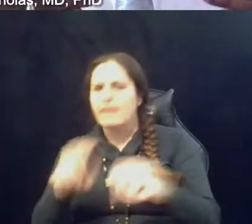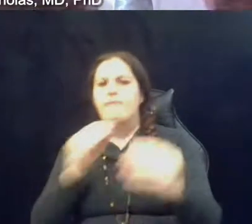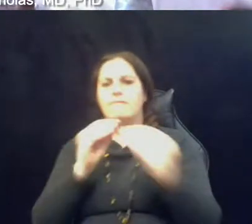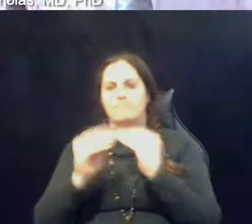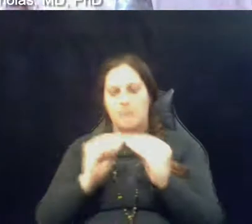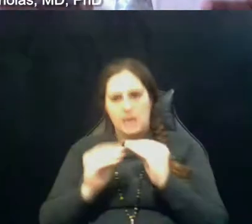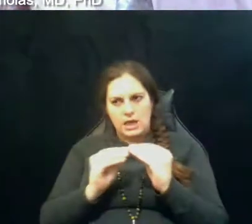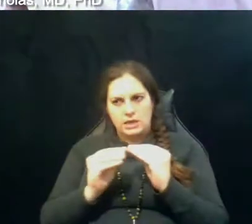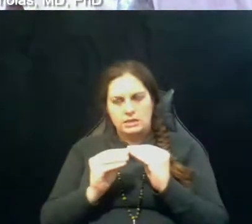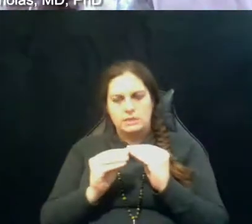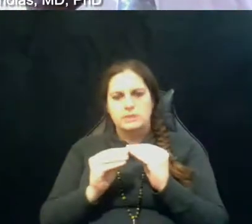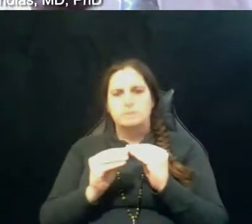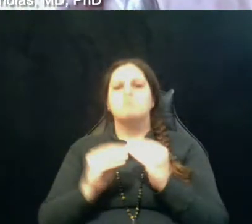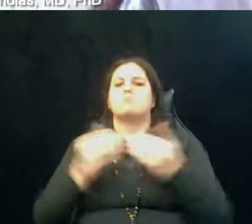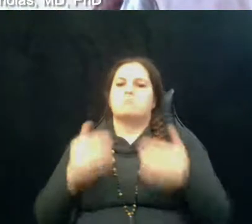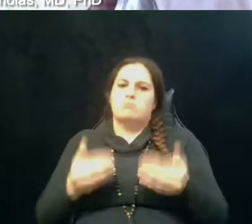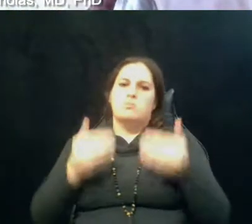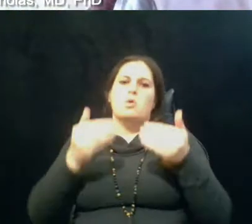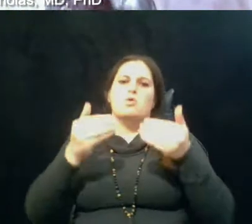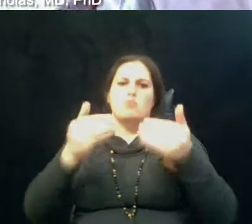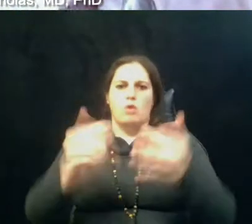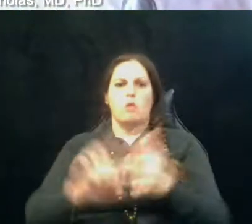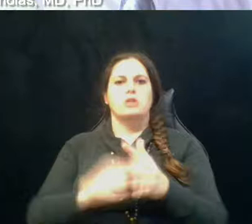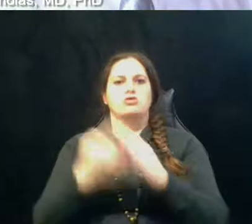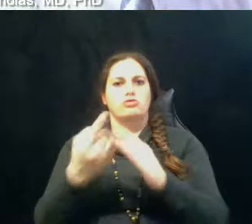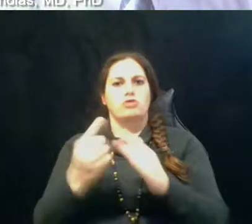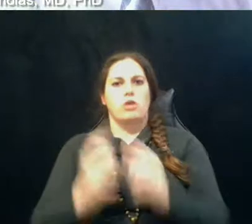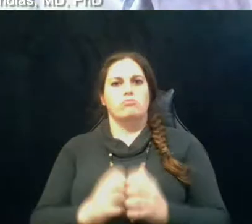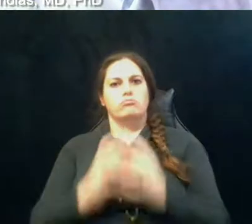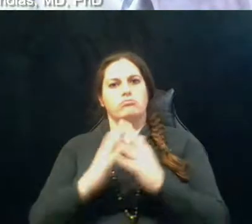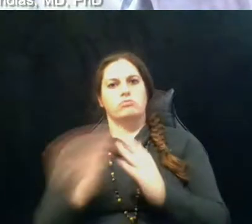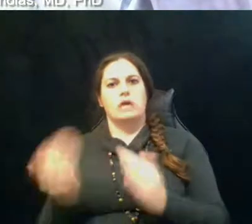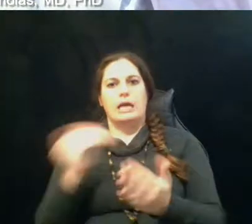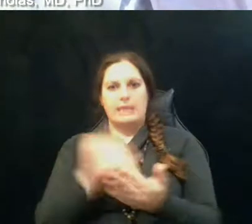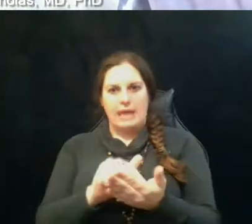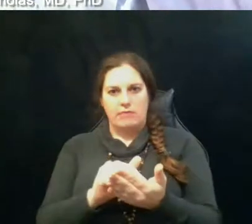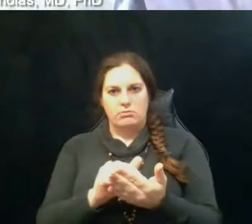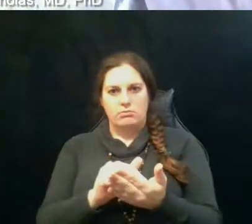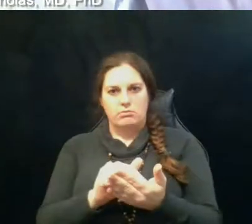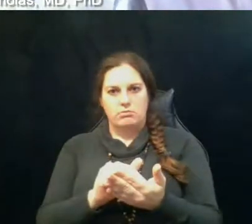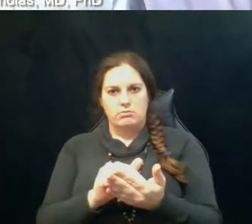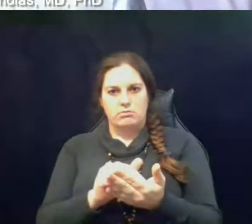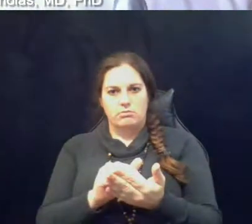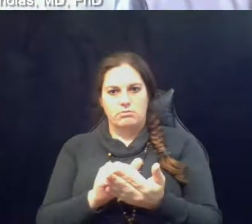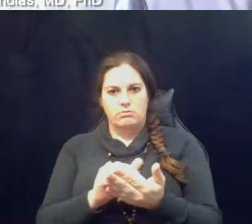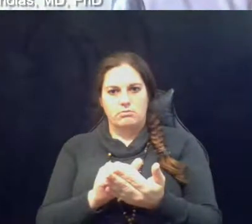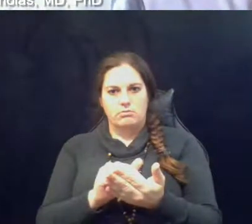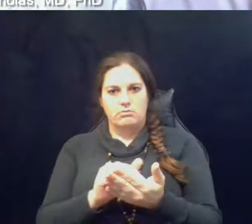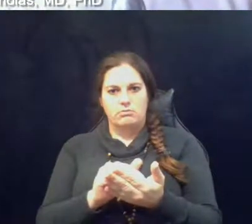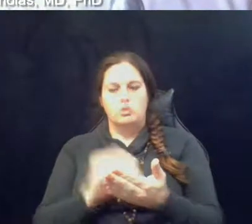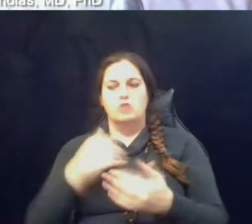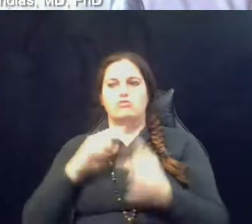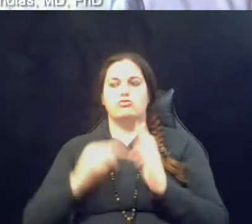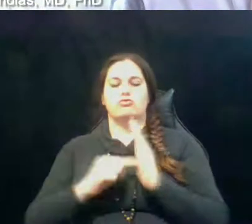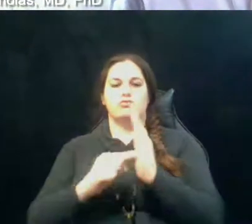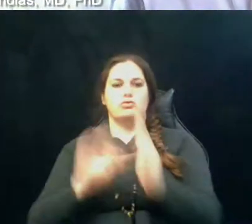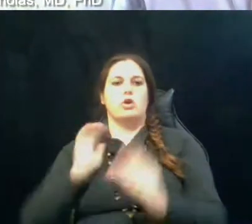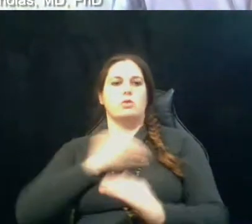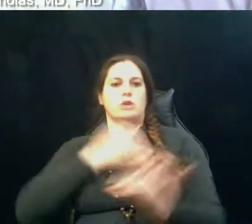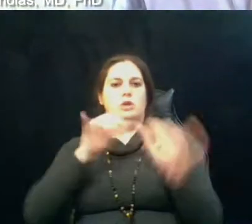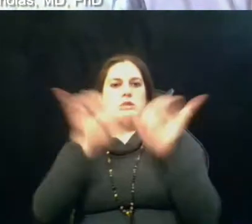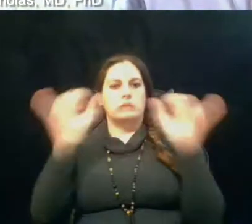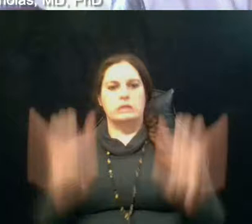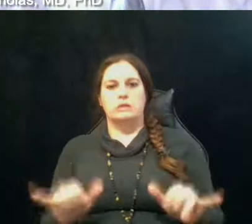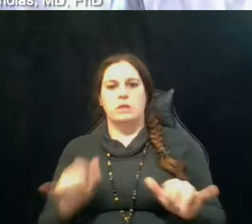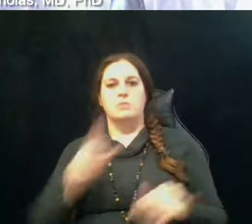demonstrates it's working for you, even if you have something that's unusual and rare. I completely agree. I